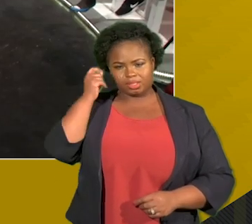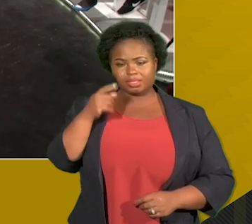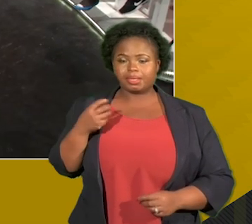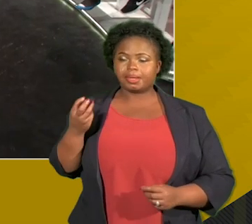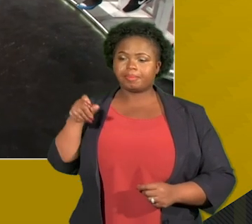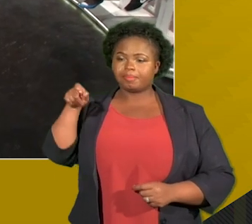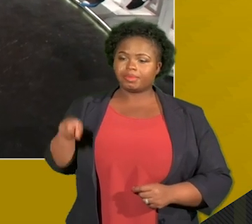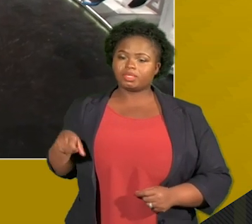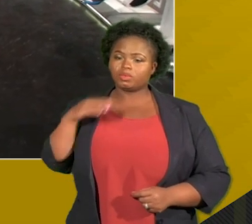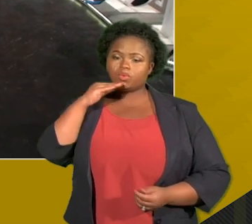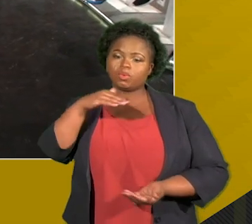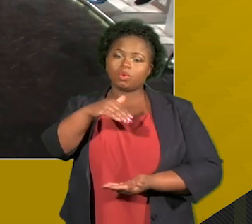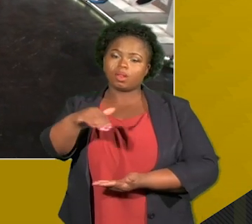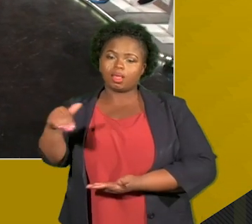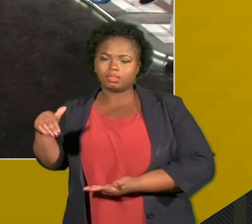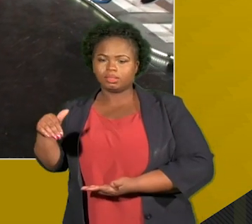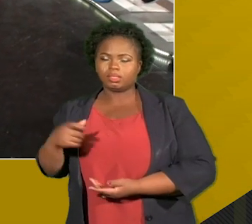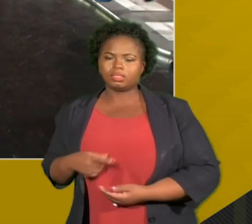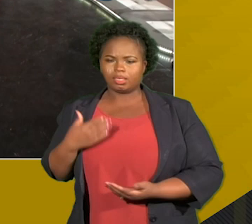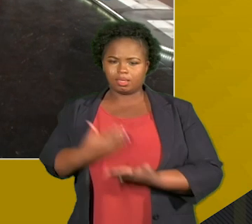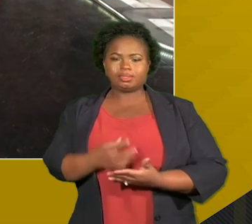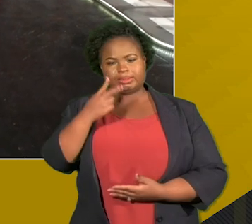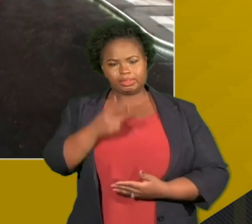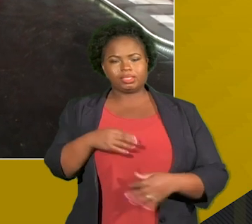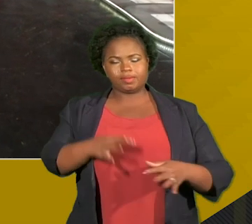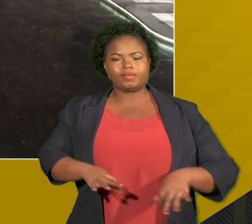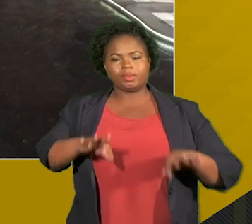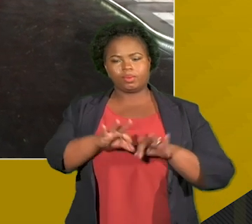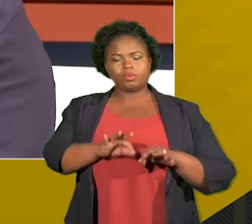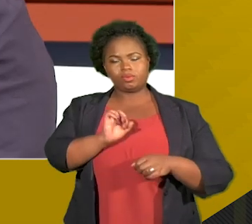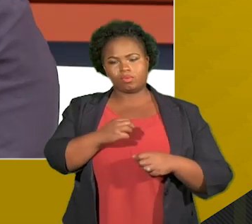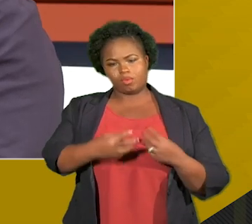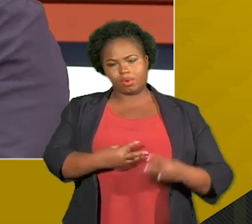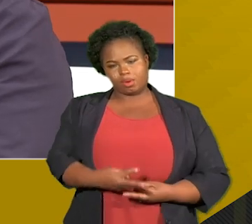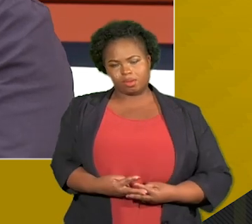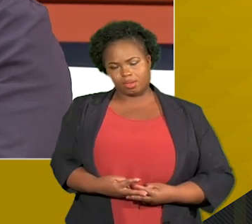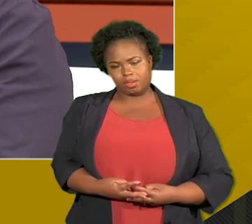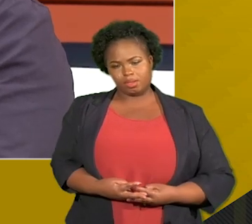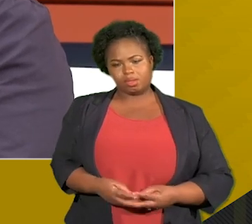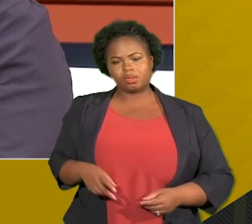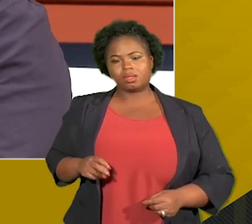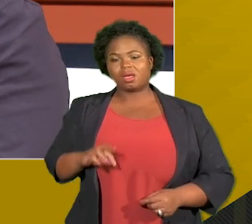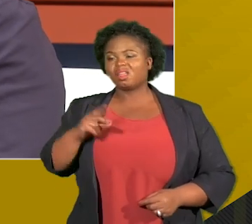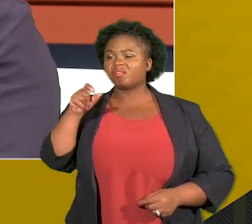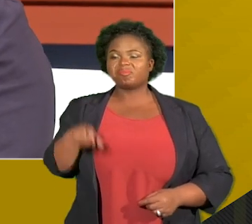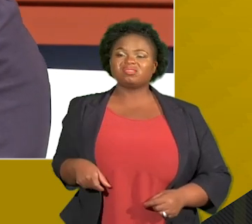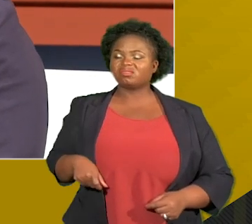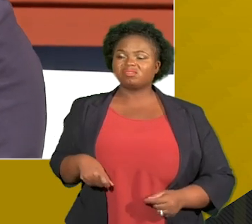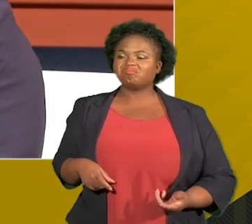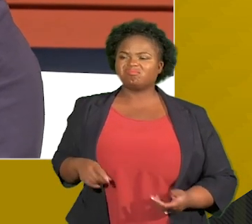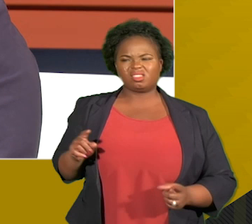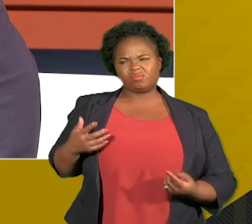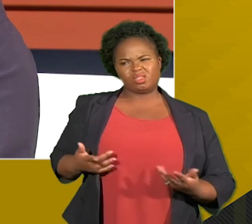or collector will see the appreciative value in your work, right? And then an ordinary person may